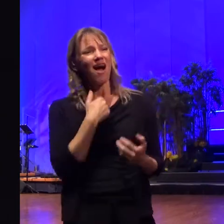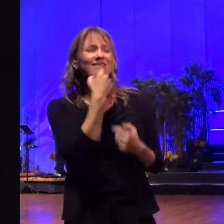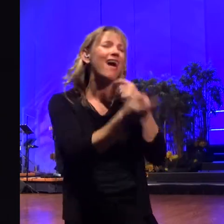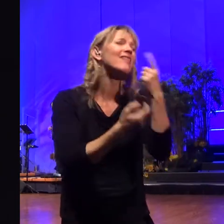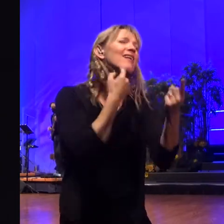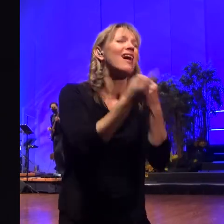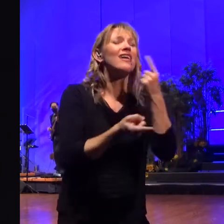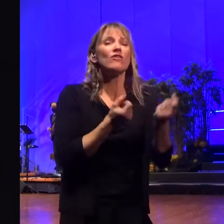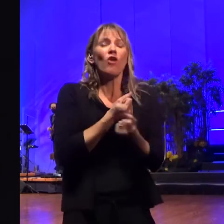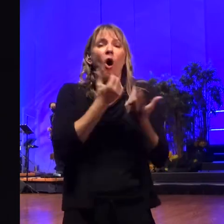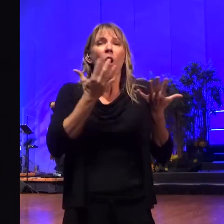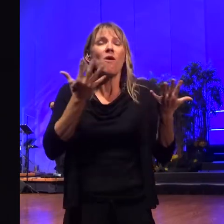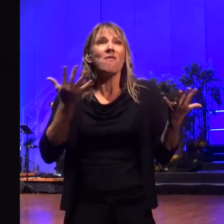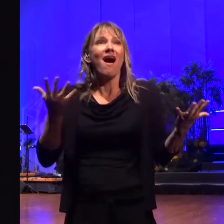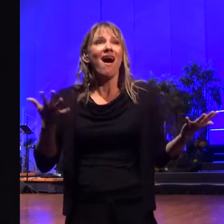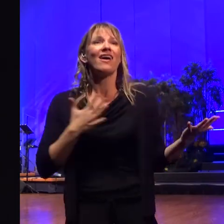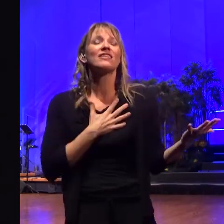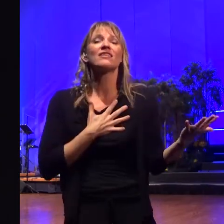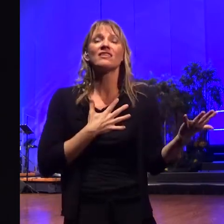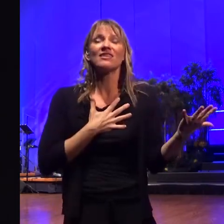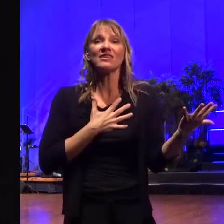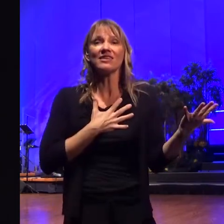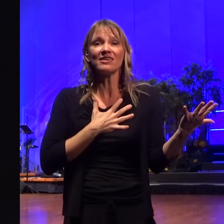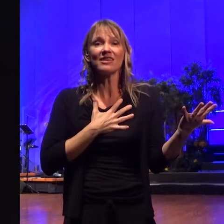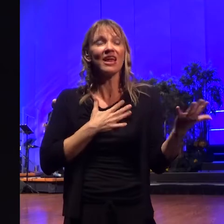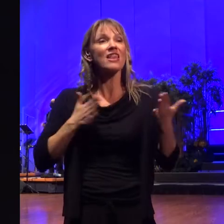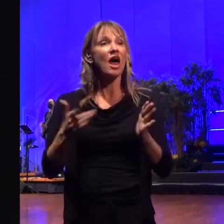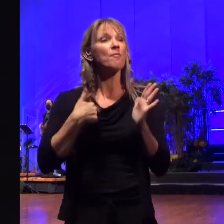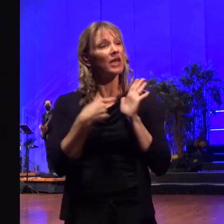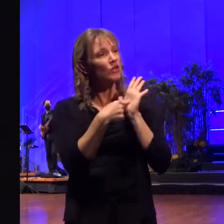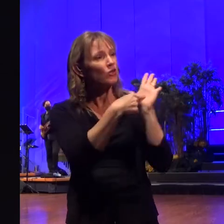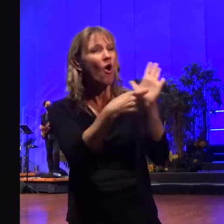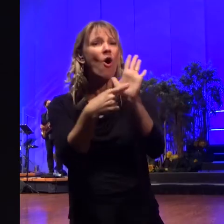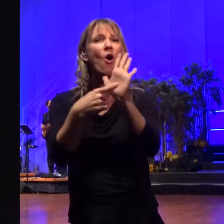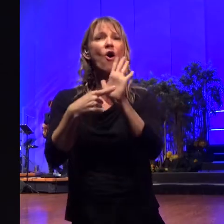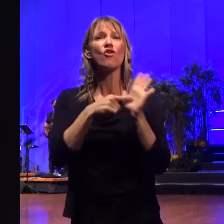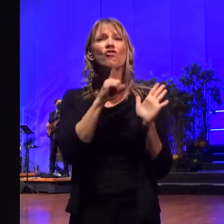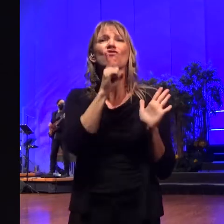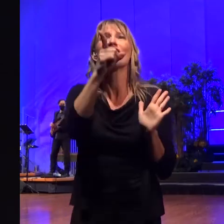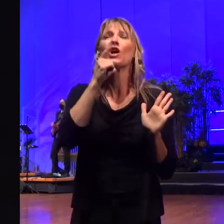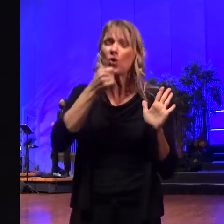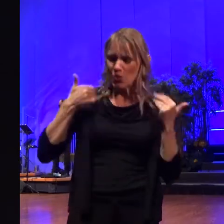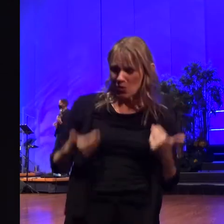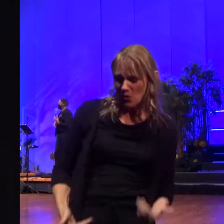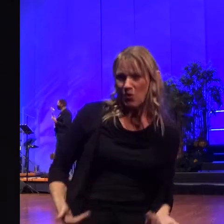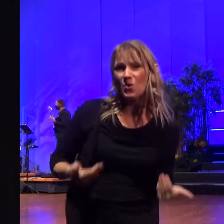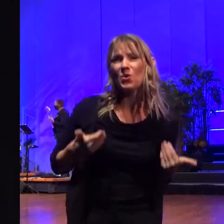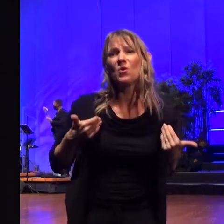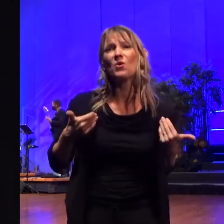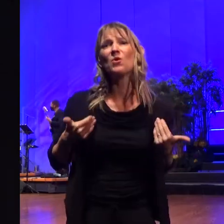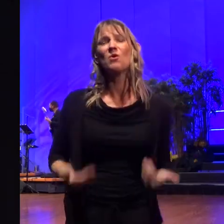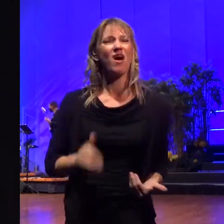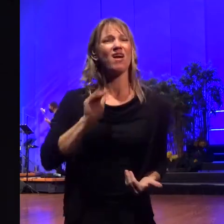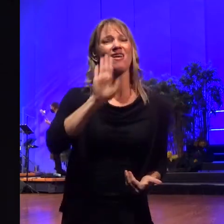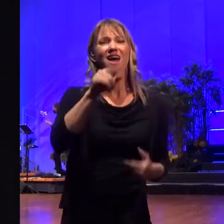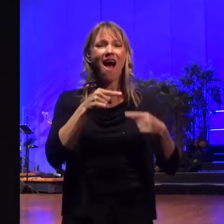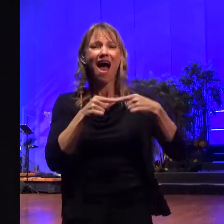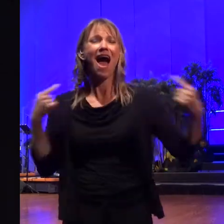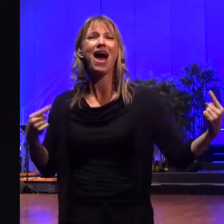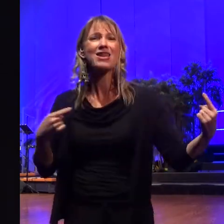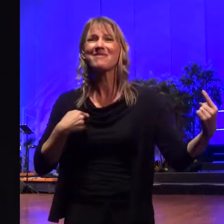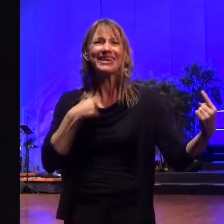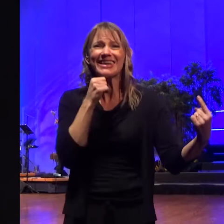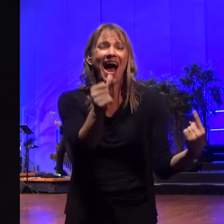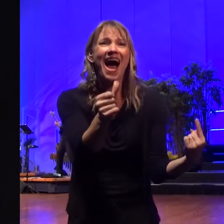so much I wanted to say. Let me show you the real me.